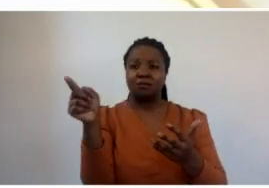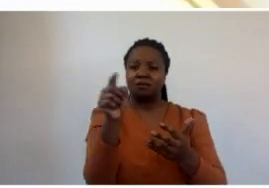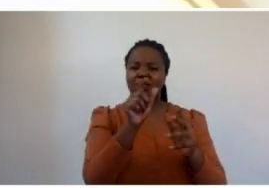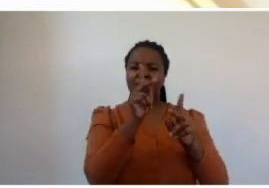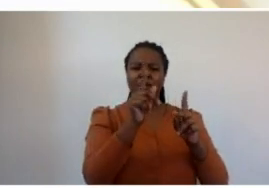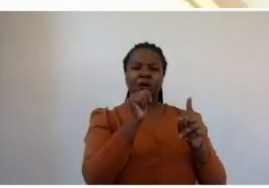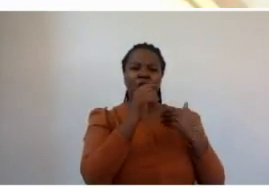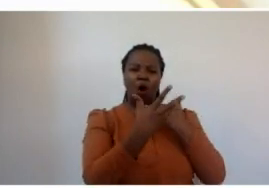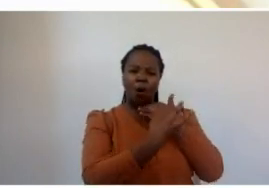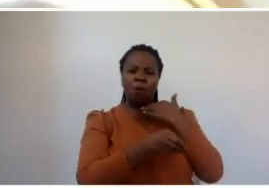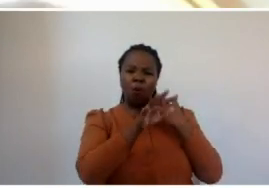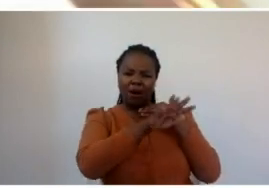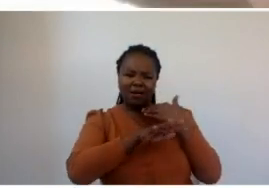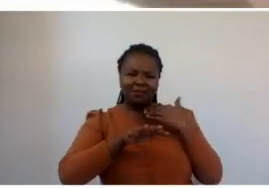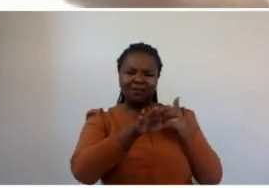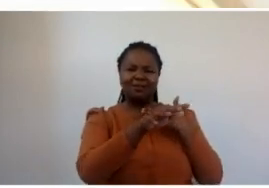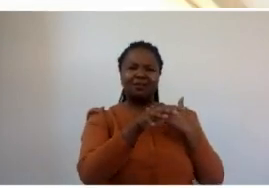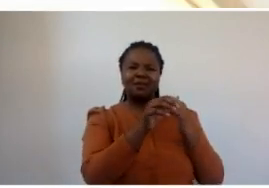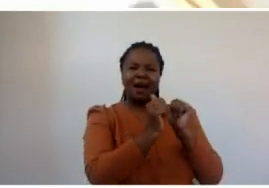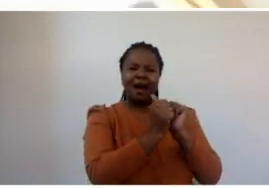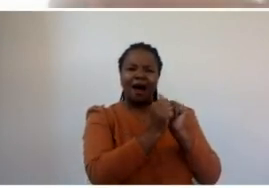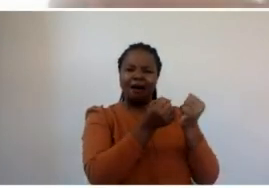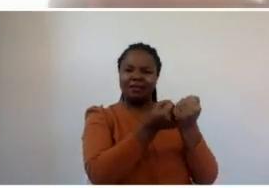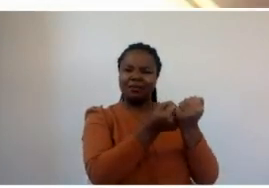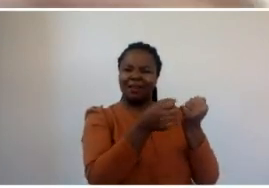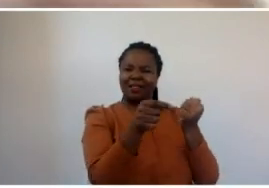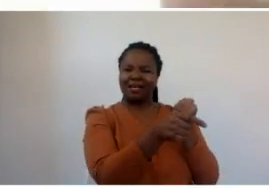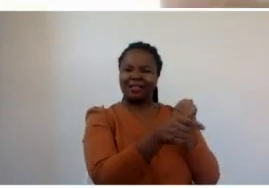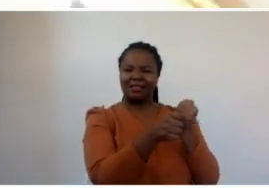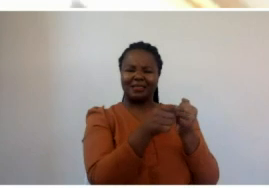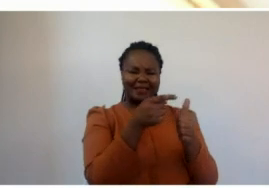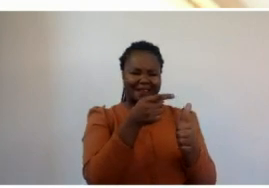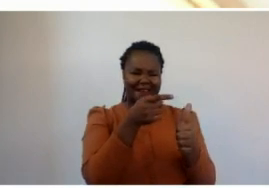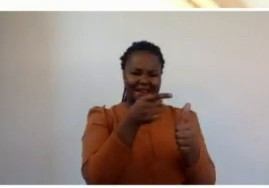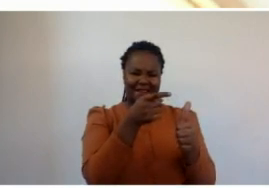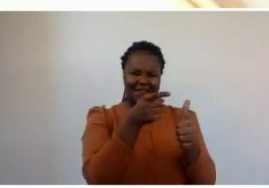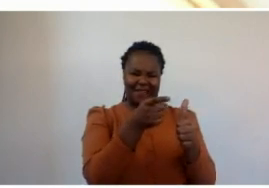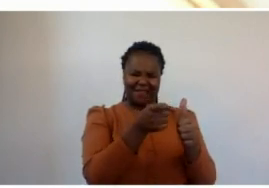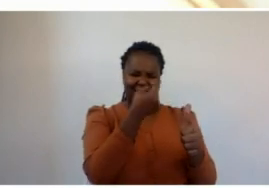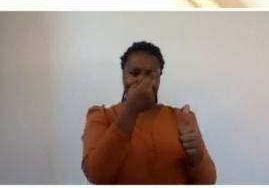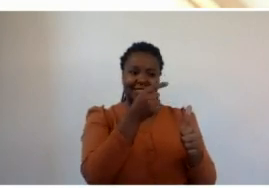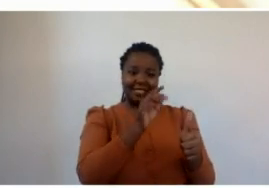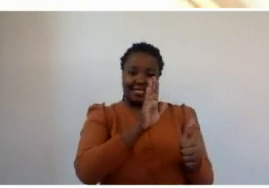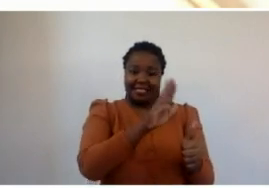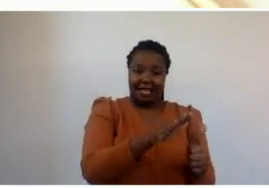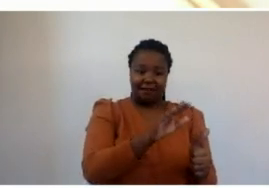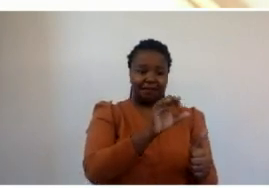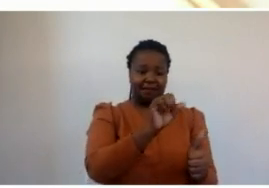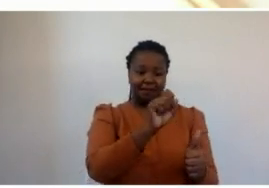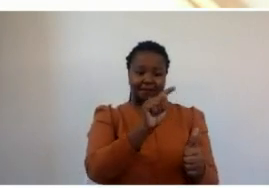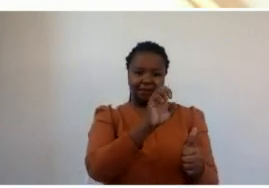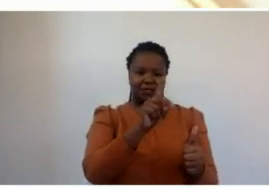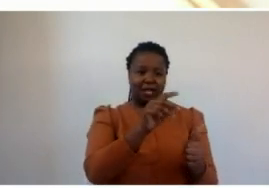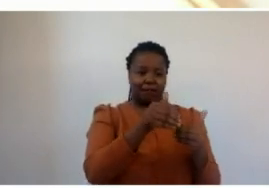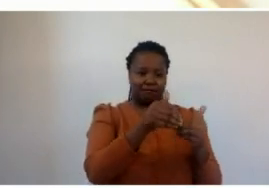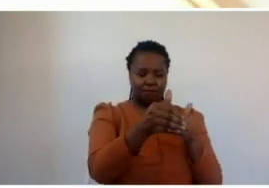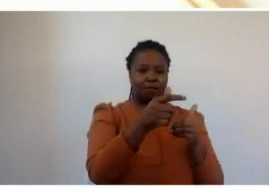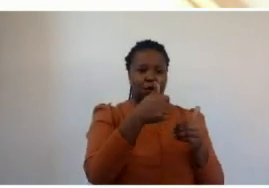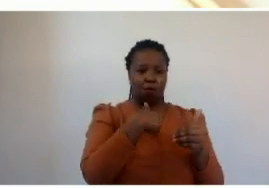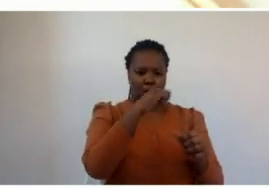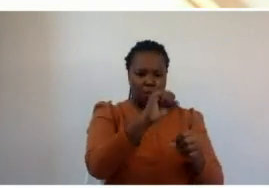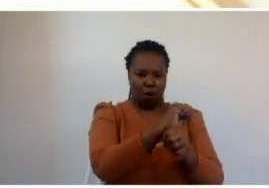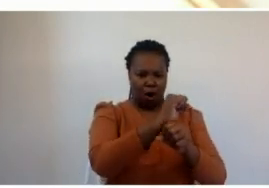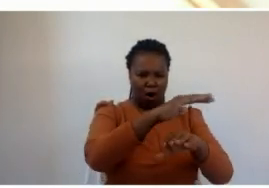income environments, what's the first step, the first place that people should be working on in order